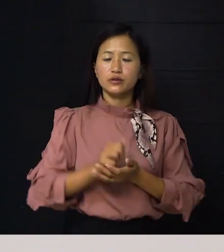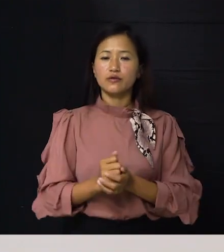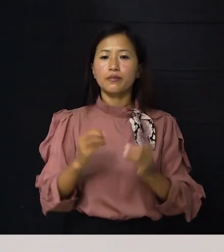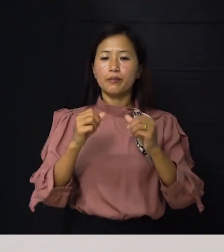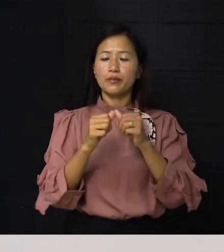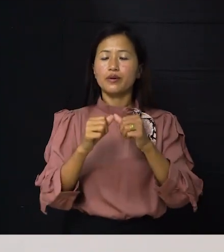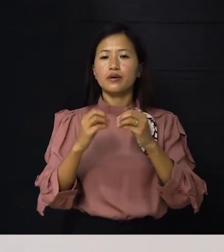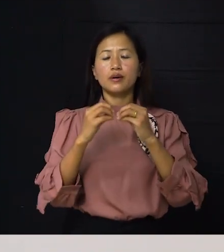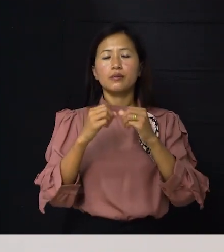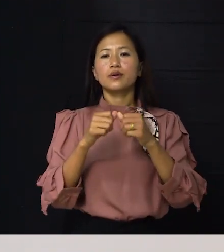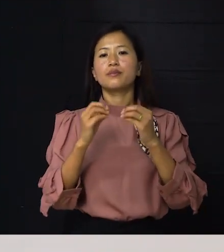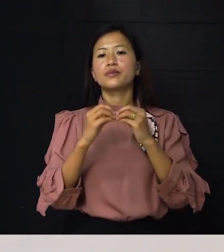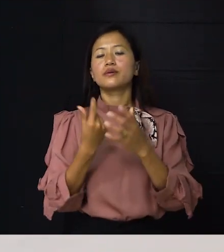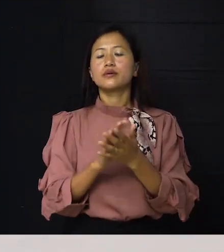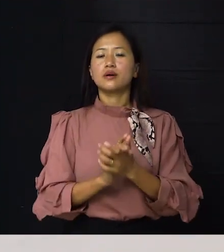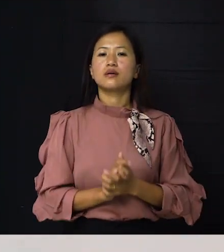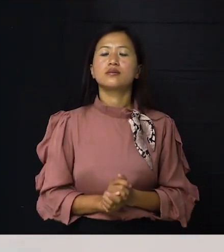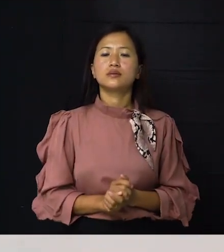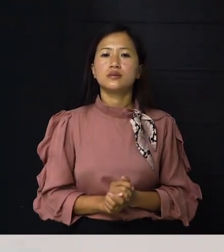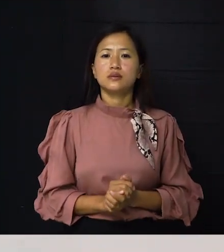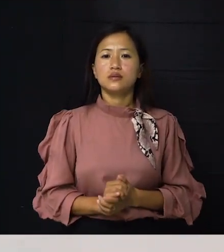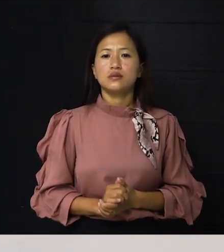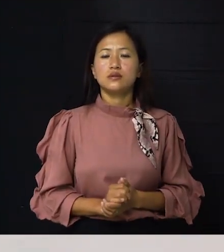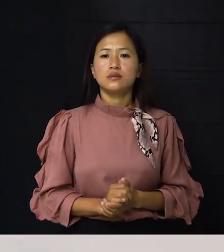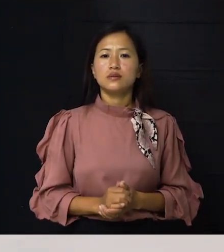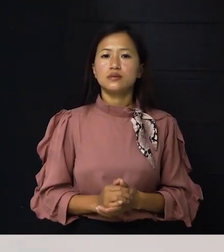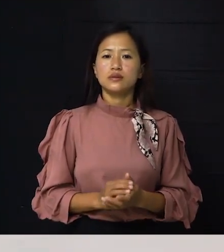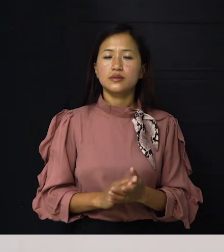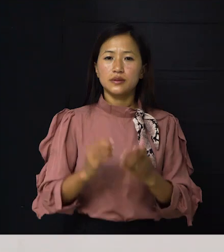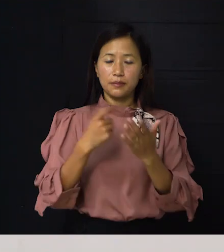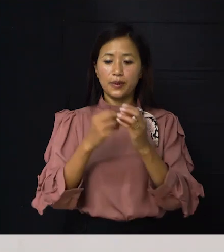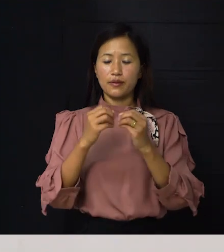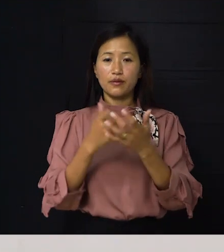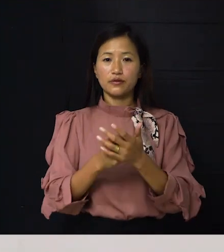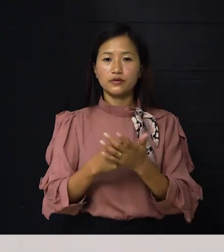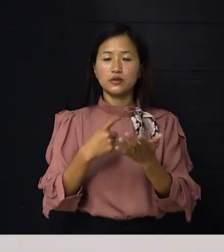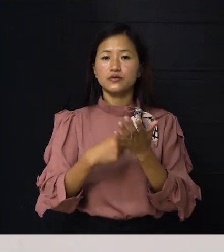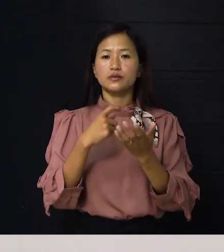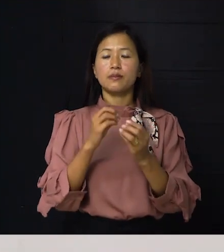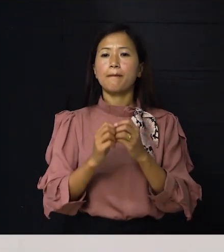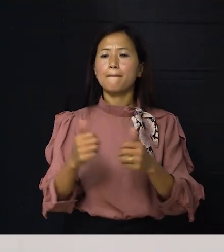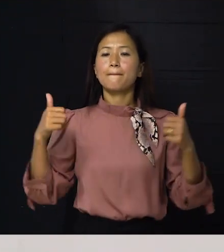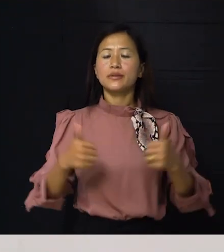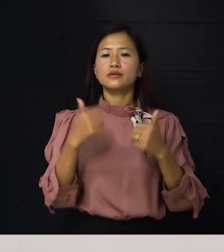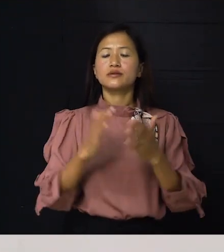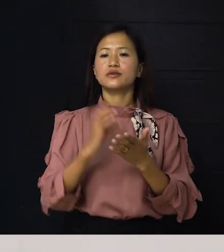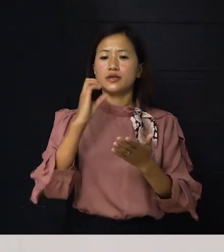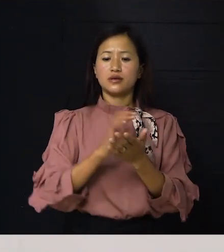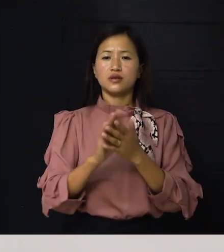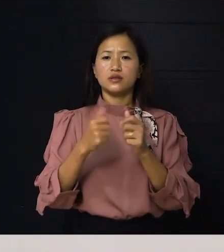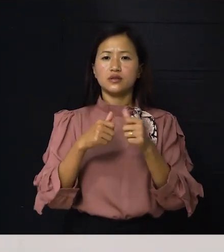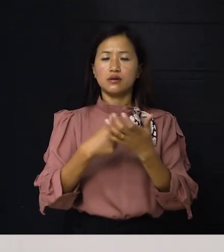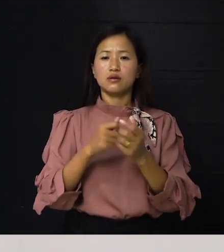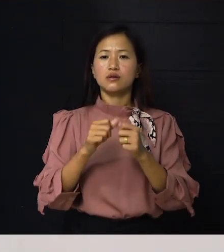So likewise, he fought many battles like the Battle of Chanderi, the Battle of Kanwa, where he